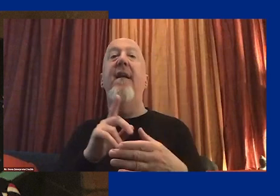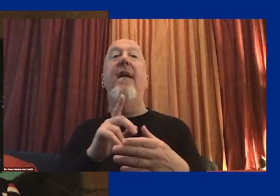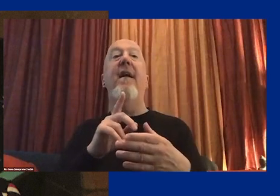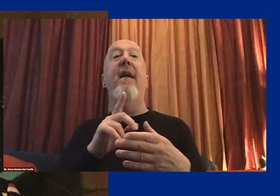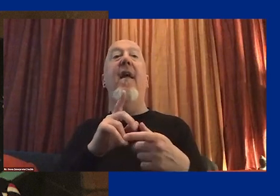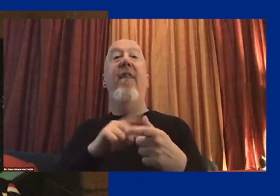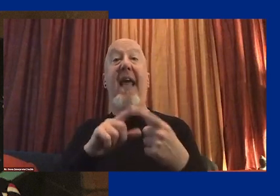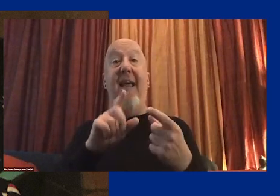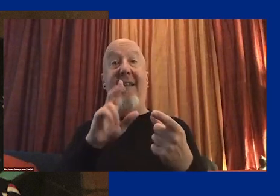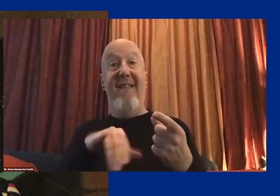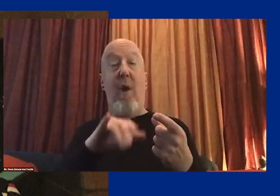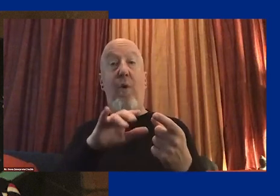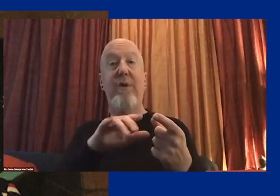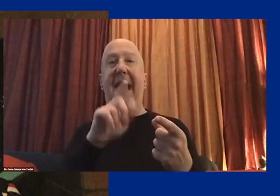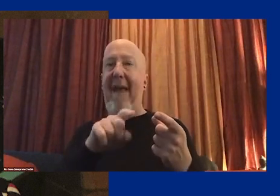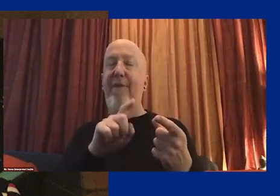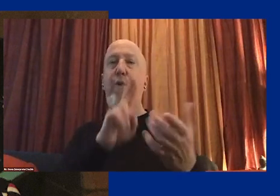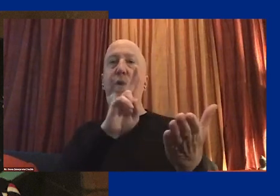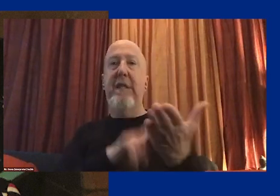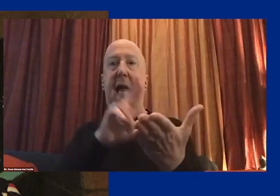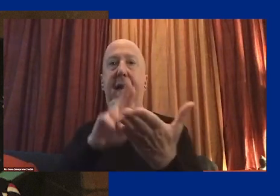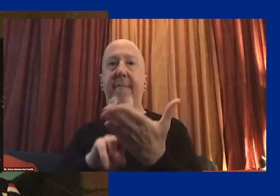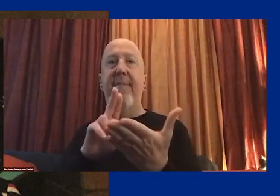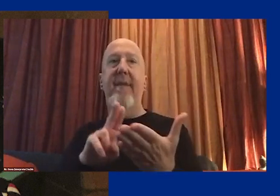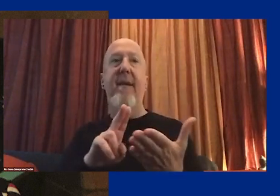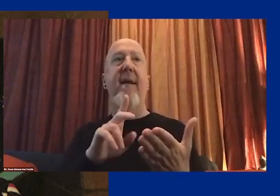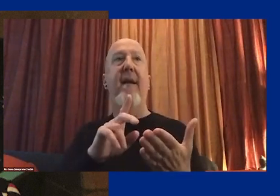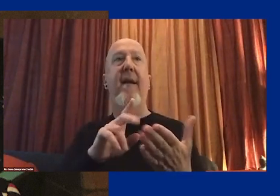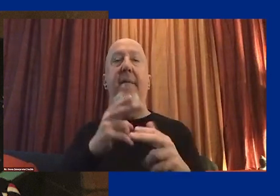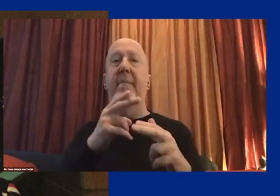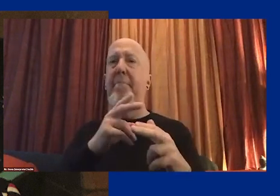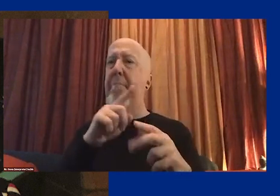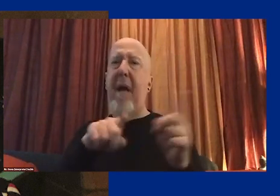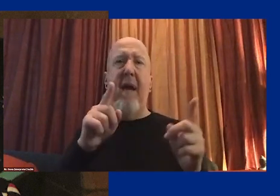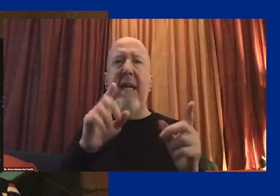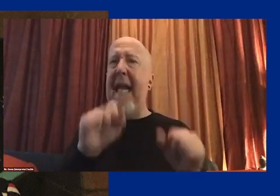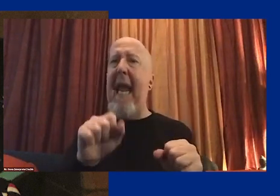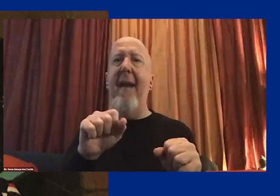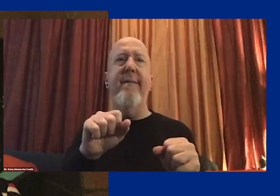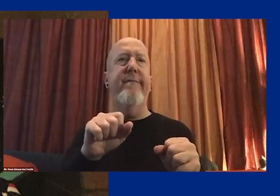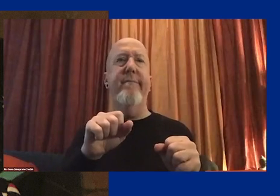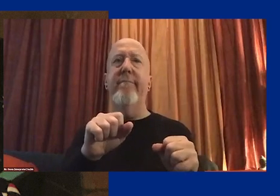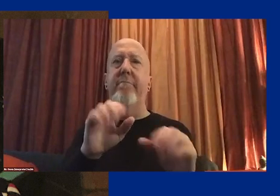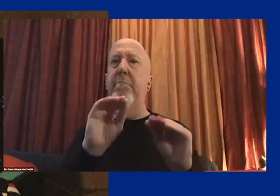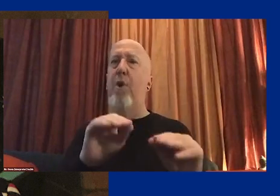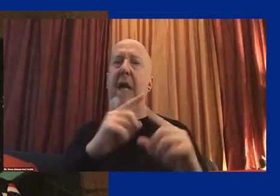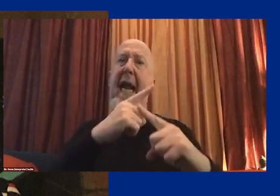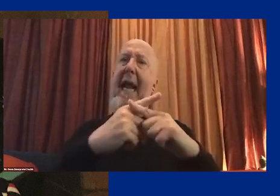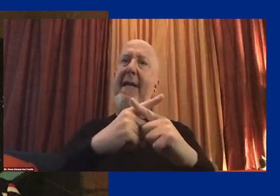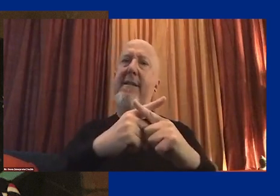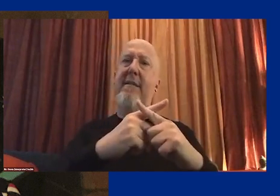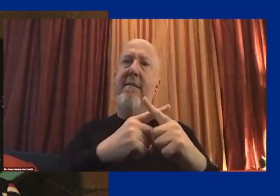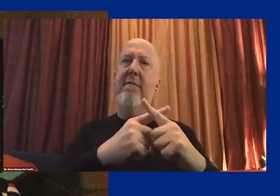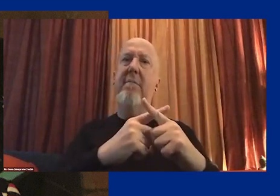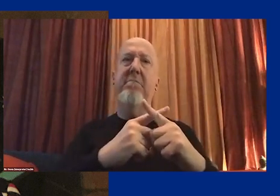be signed though, but some, signatures like an X or something like that would should